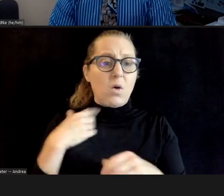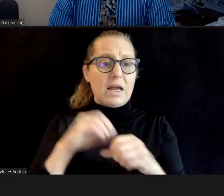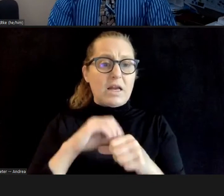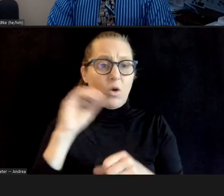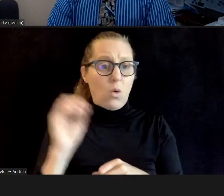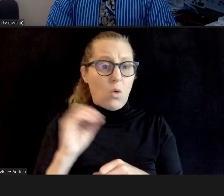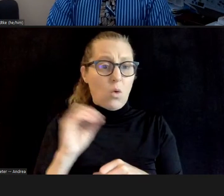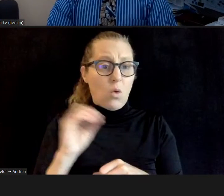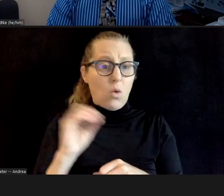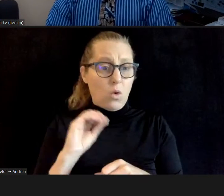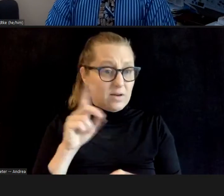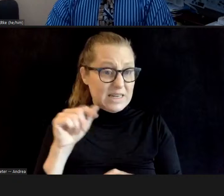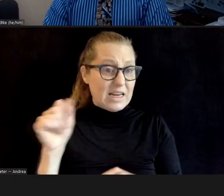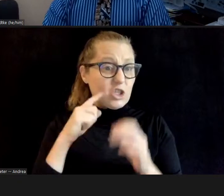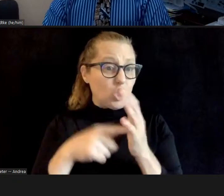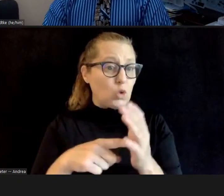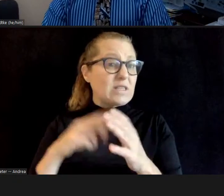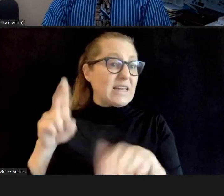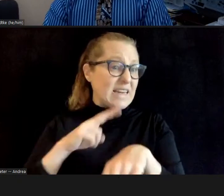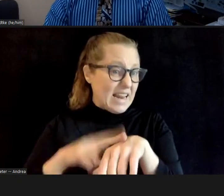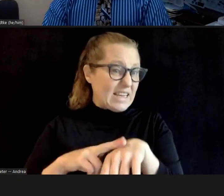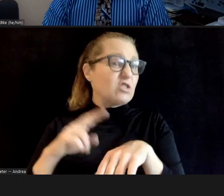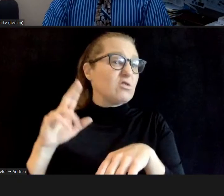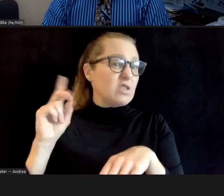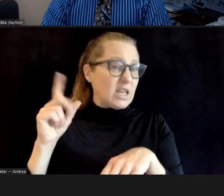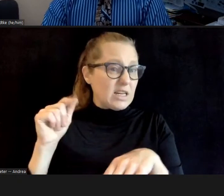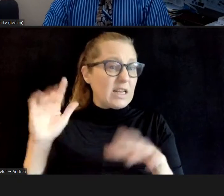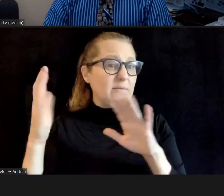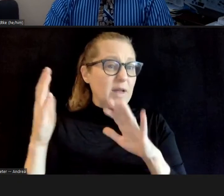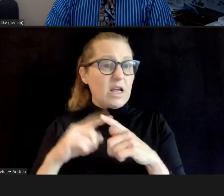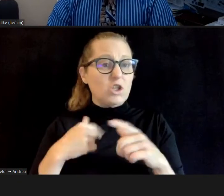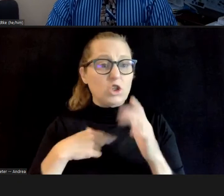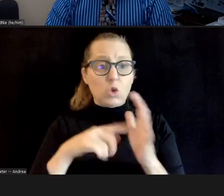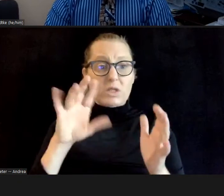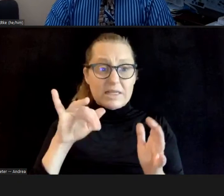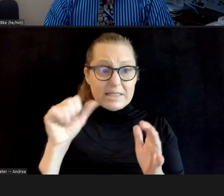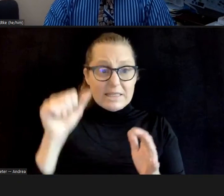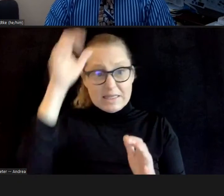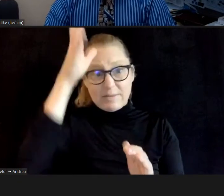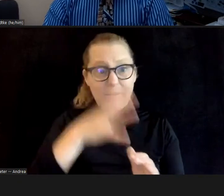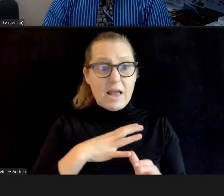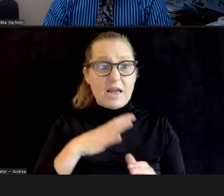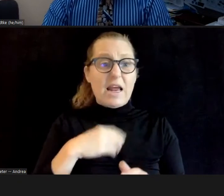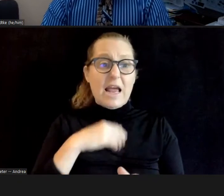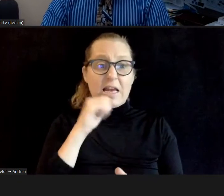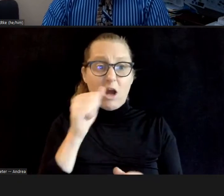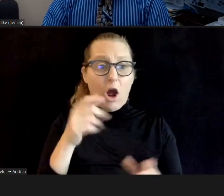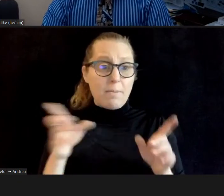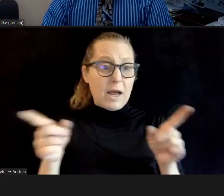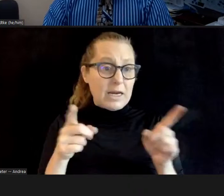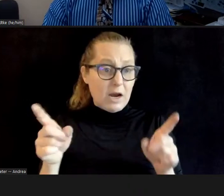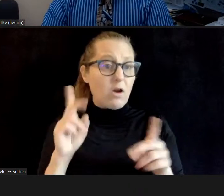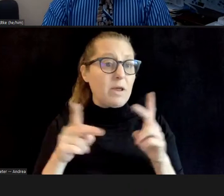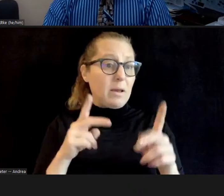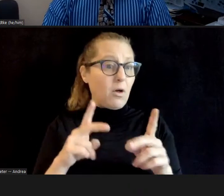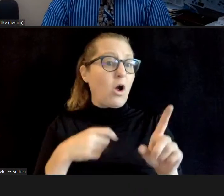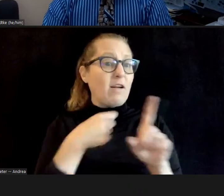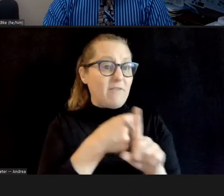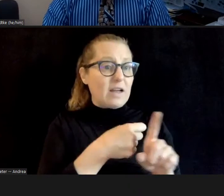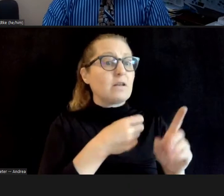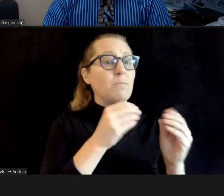our data mirror national data and show that cisgender men and non-binary people are affected by monkeypox more than cisgender